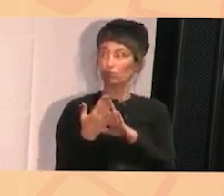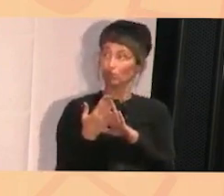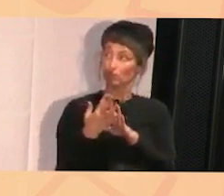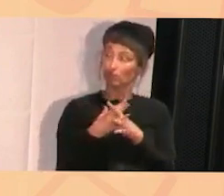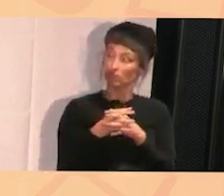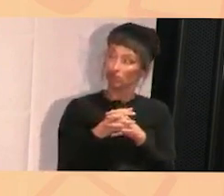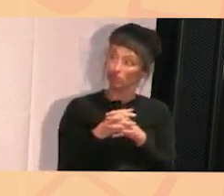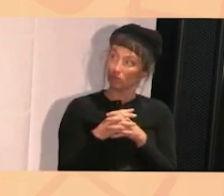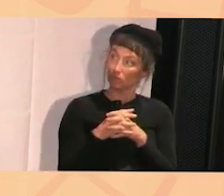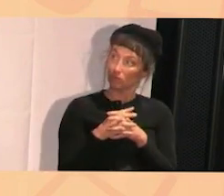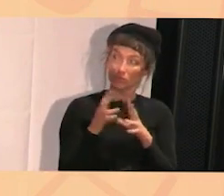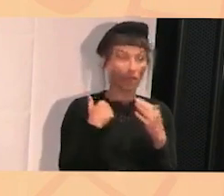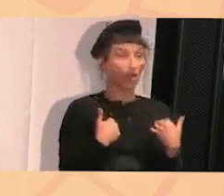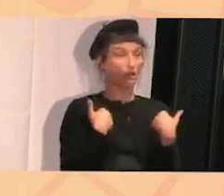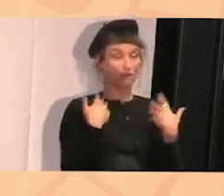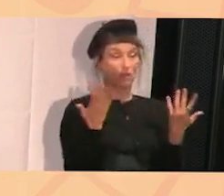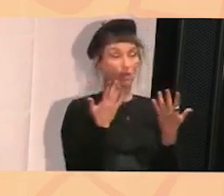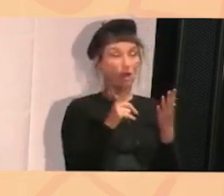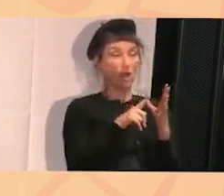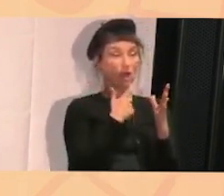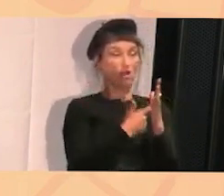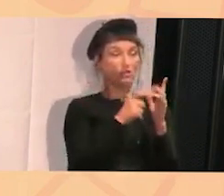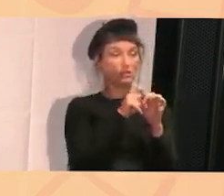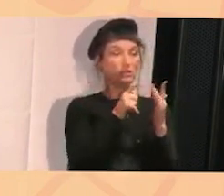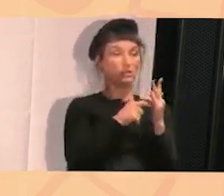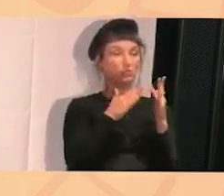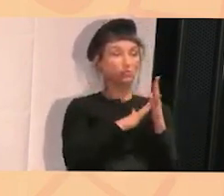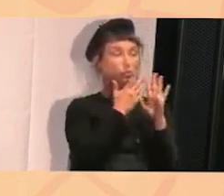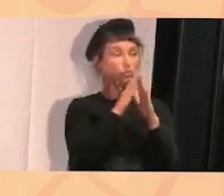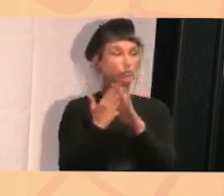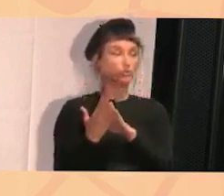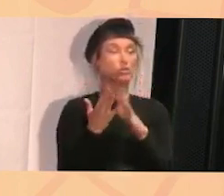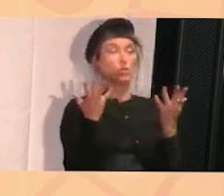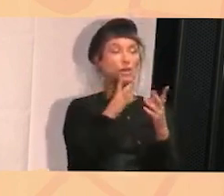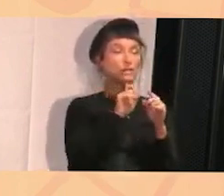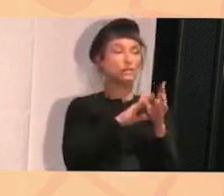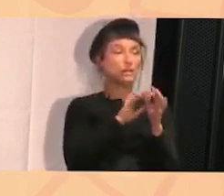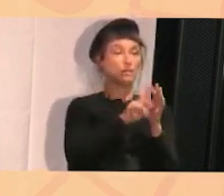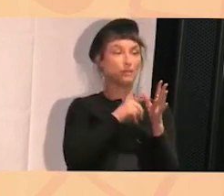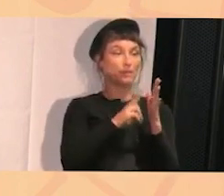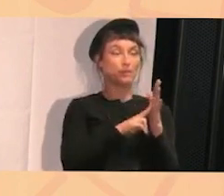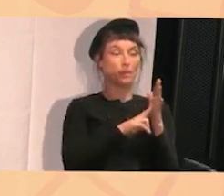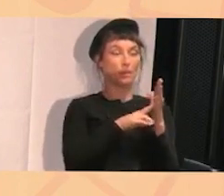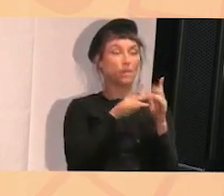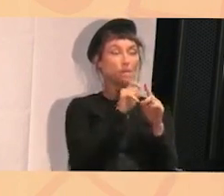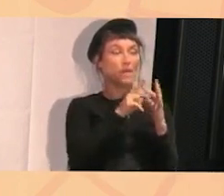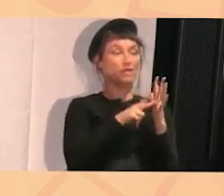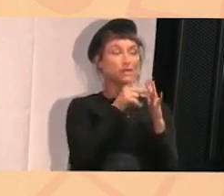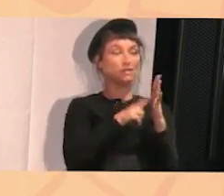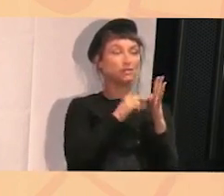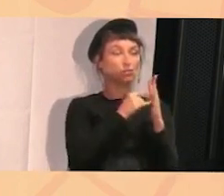tribe. And I currently live in Adilun community, which is on the Dampier Peninsula in the